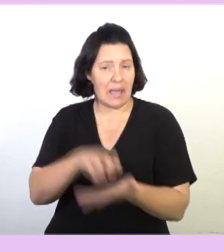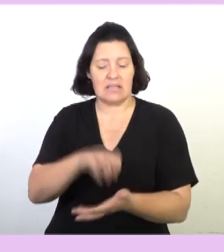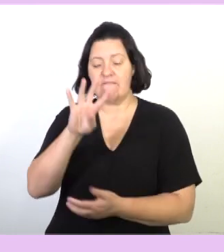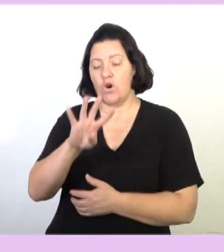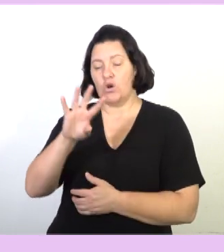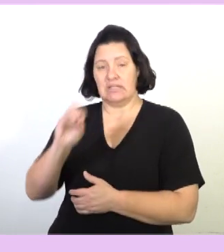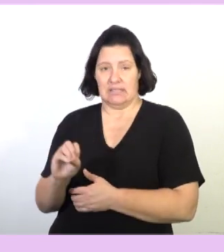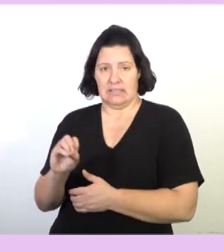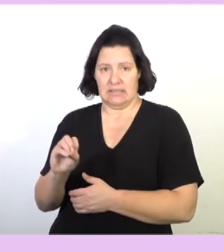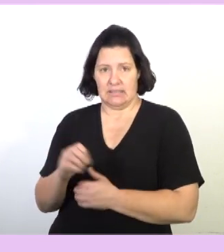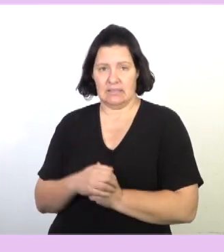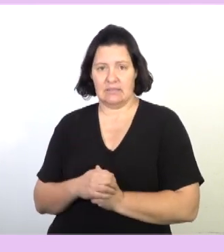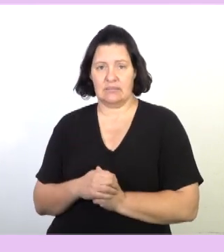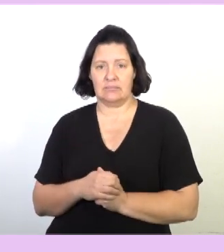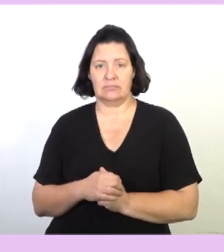cupcakes,